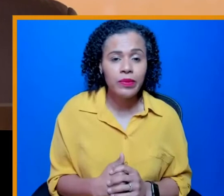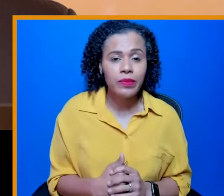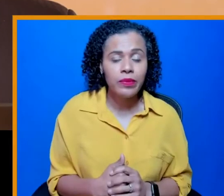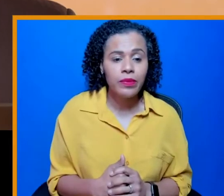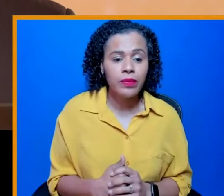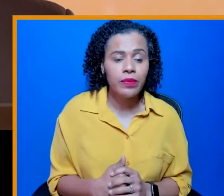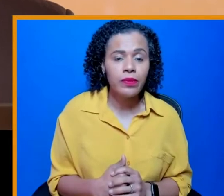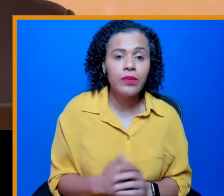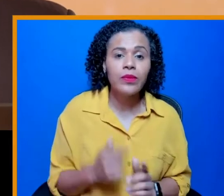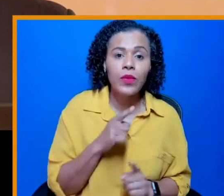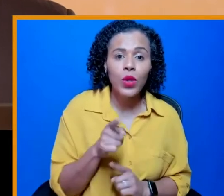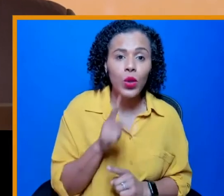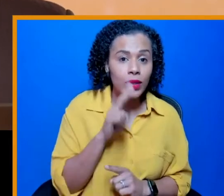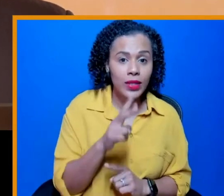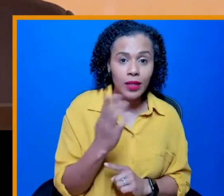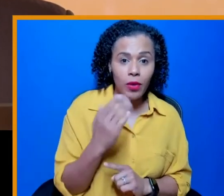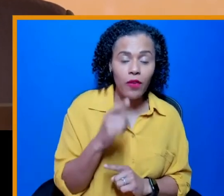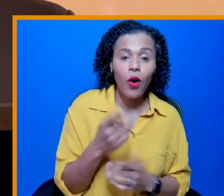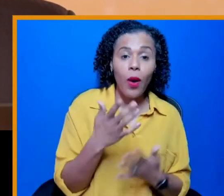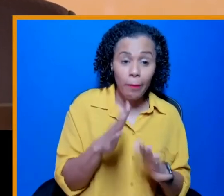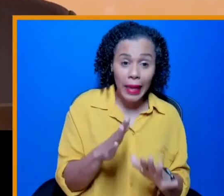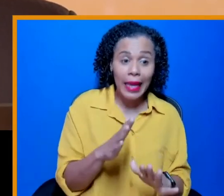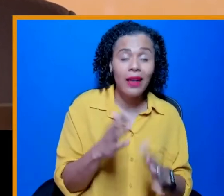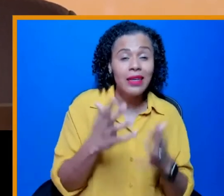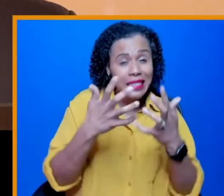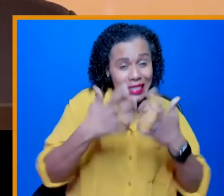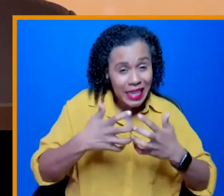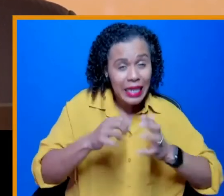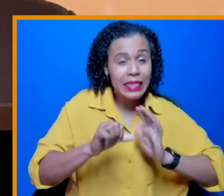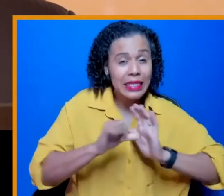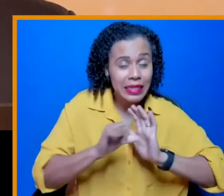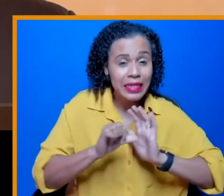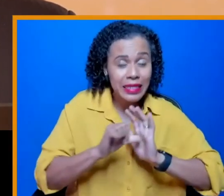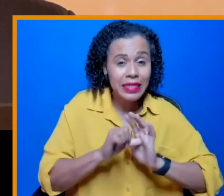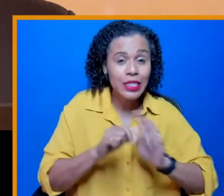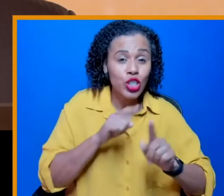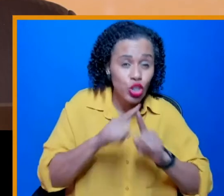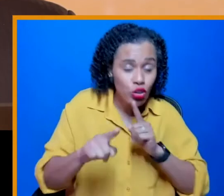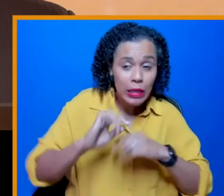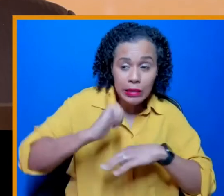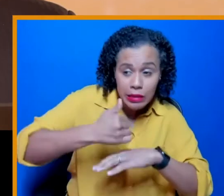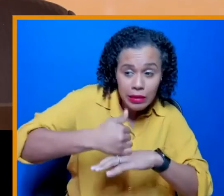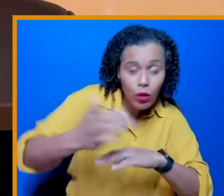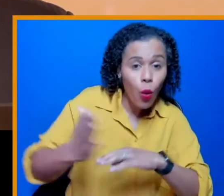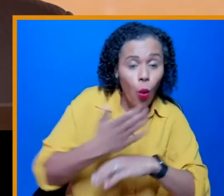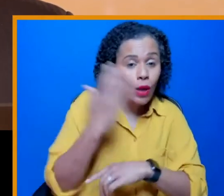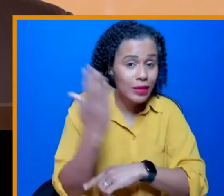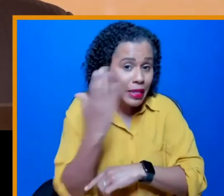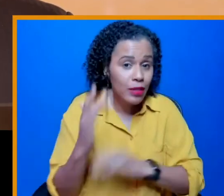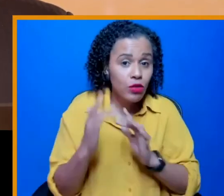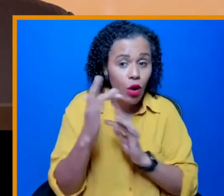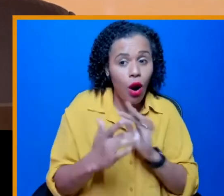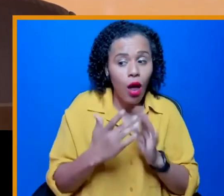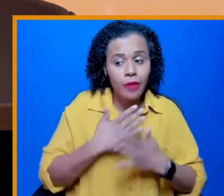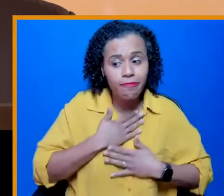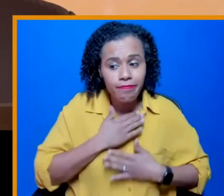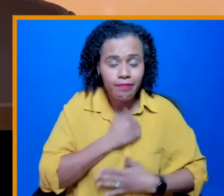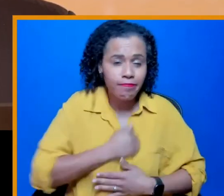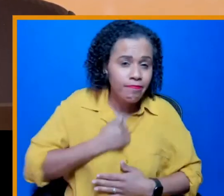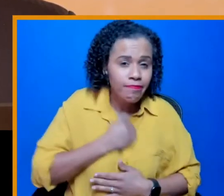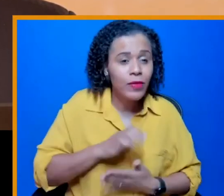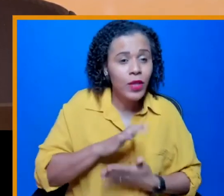As you will have seen earlier, we have had some technical difficulties in getting all our speakers online. Apologies for that, but that does mean that I have to